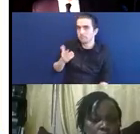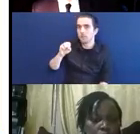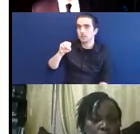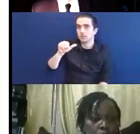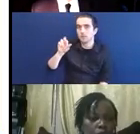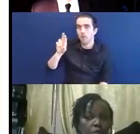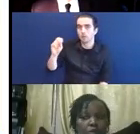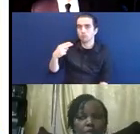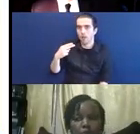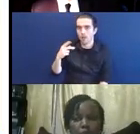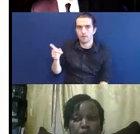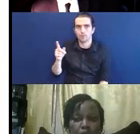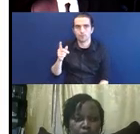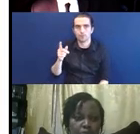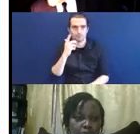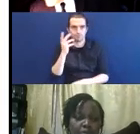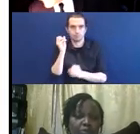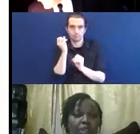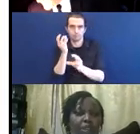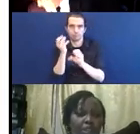end of this course. Sarah.